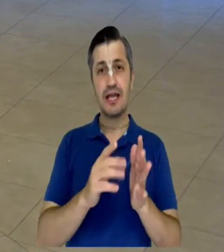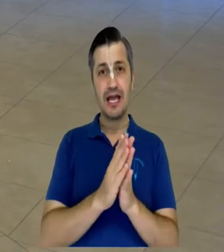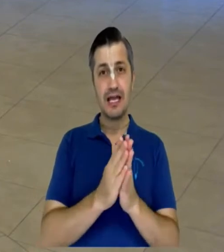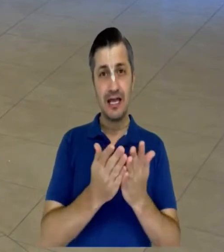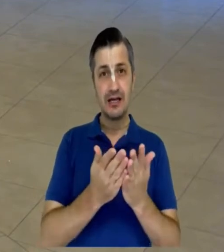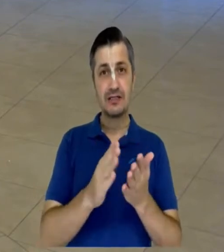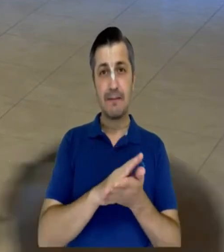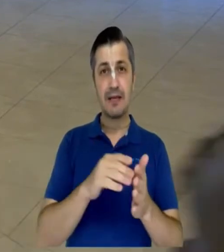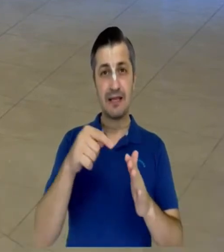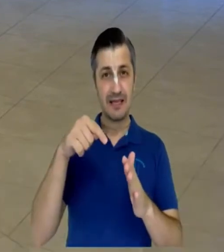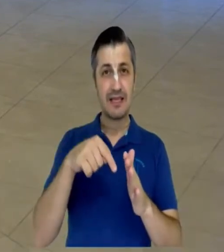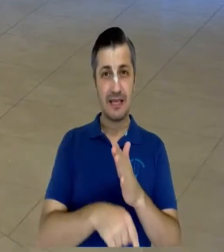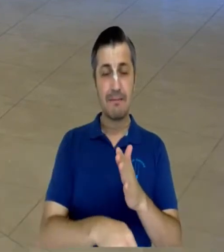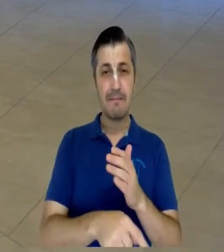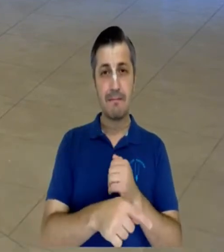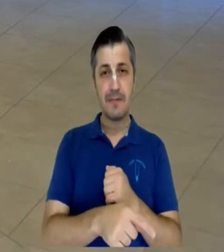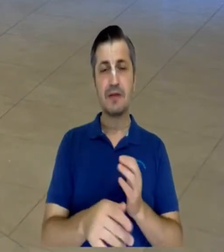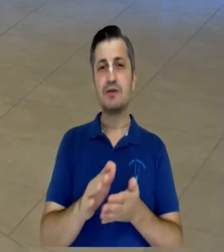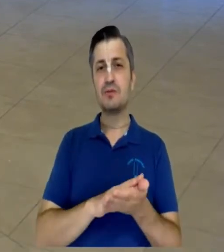us the cream